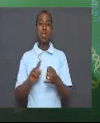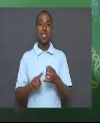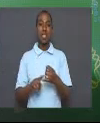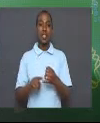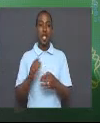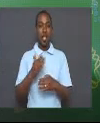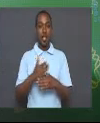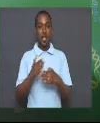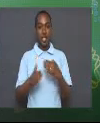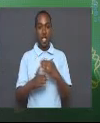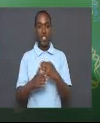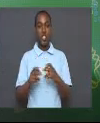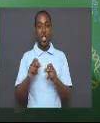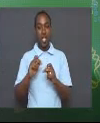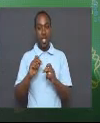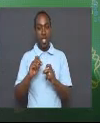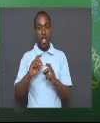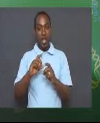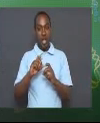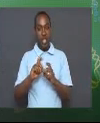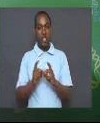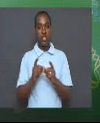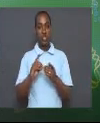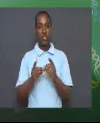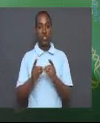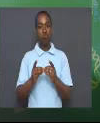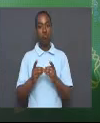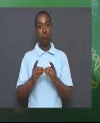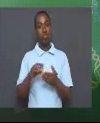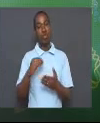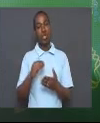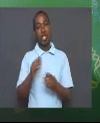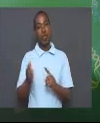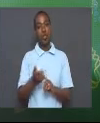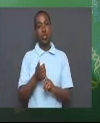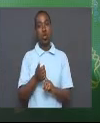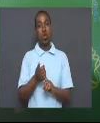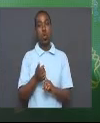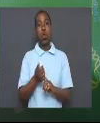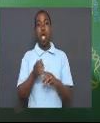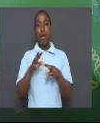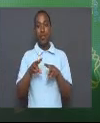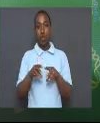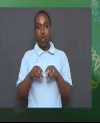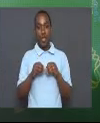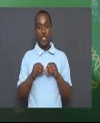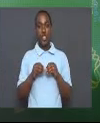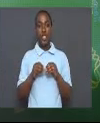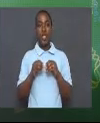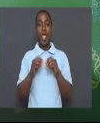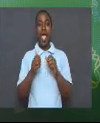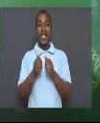of digestion, which include absorption, assimilation,